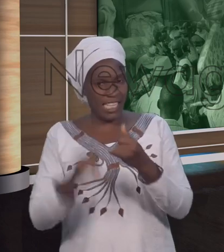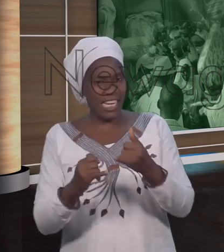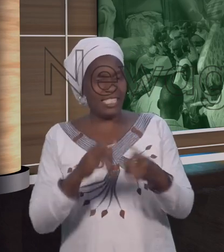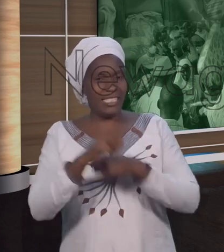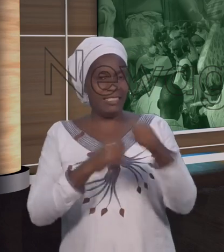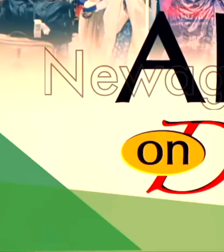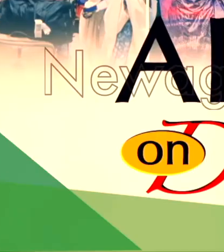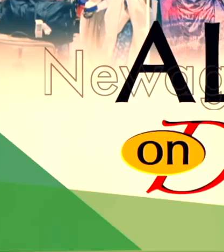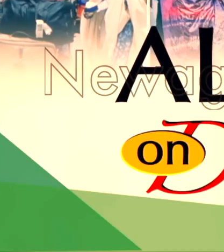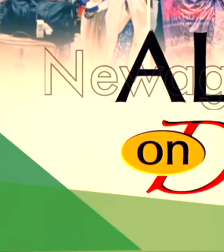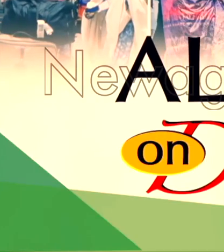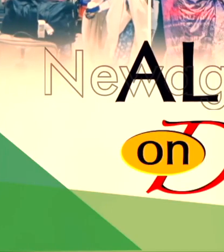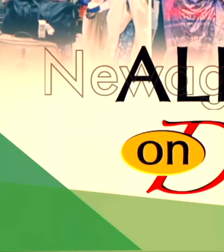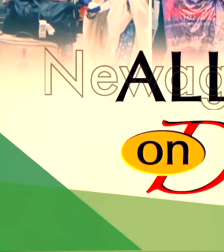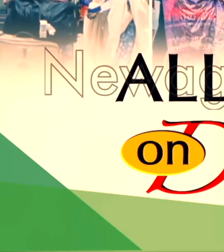the end of last year.